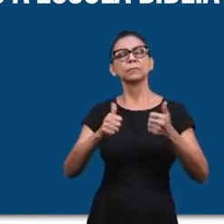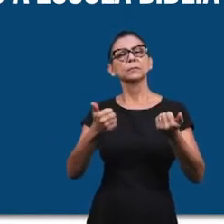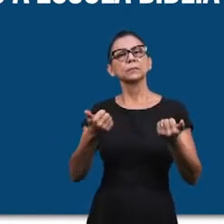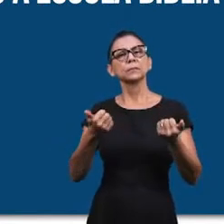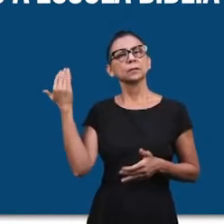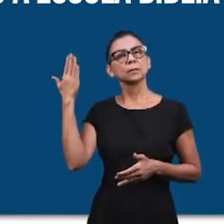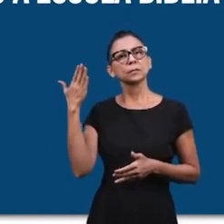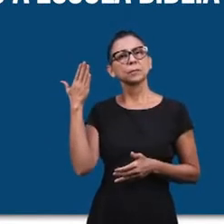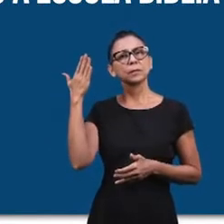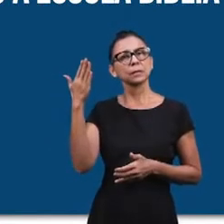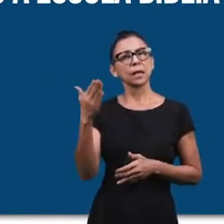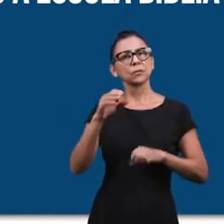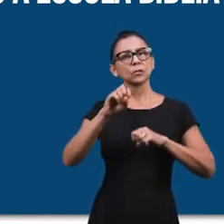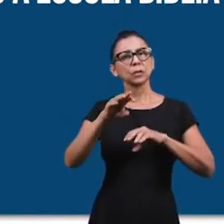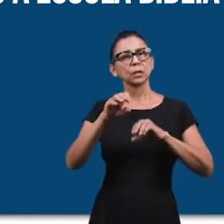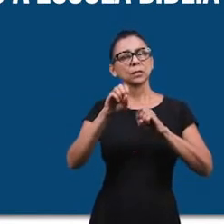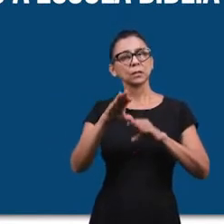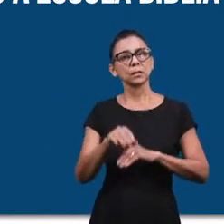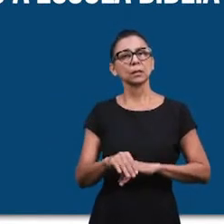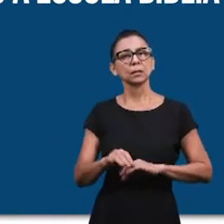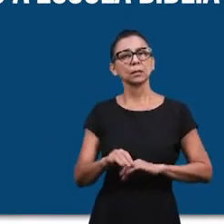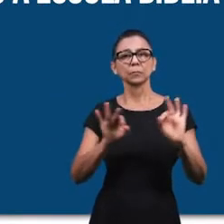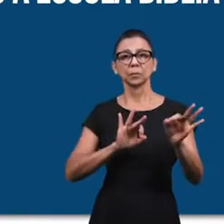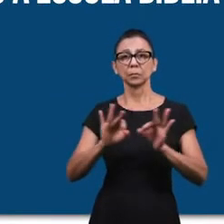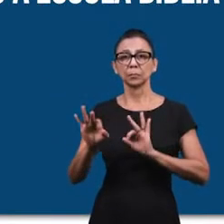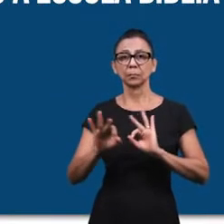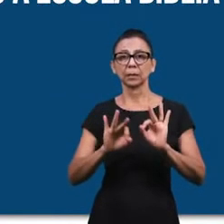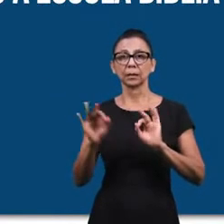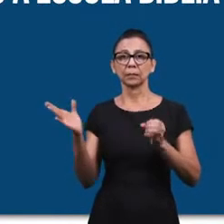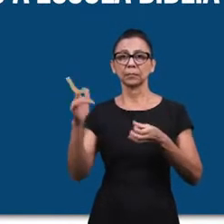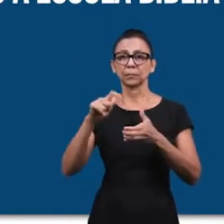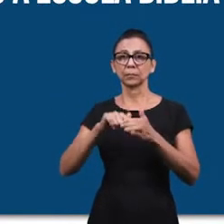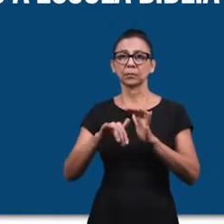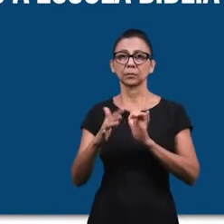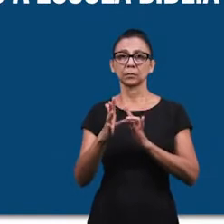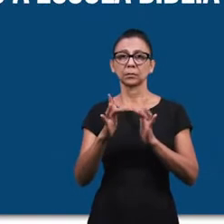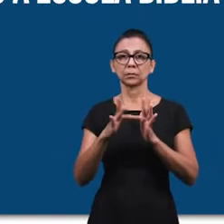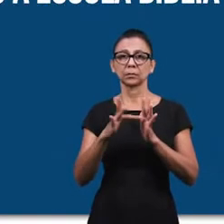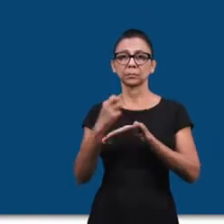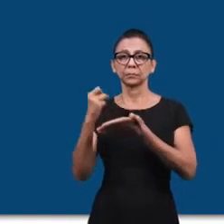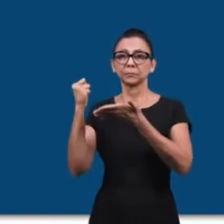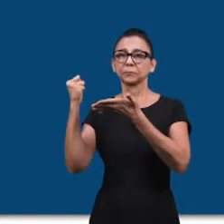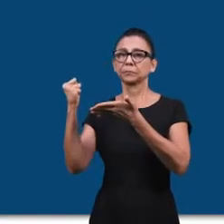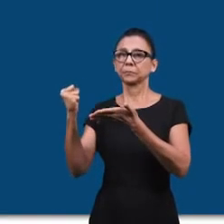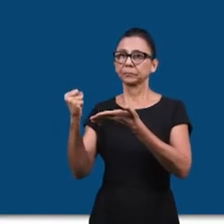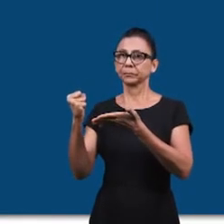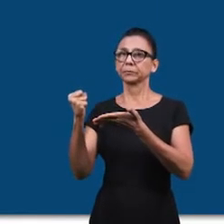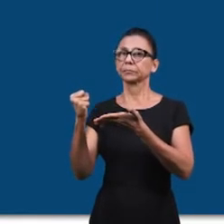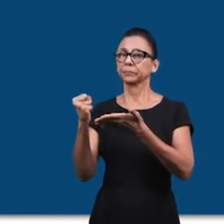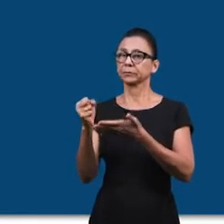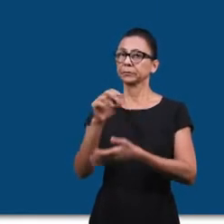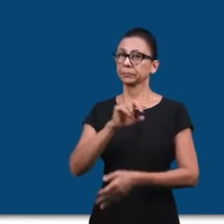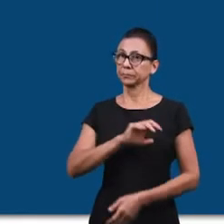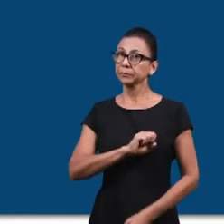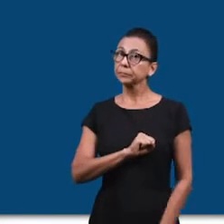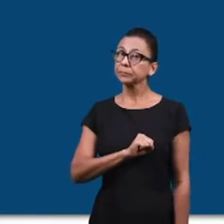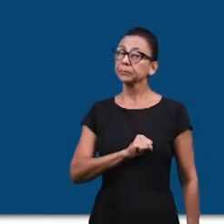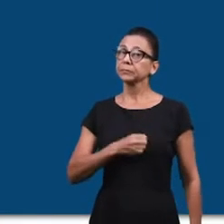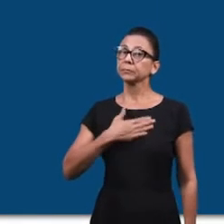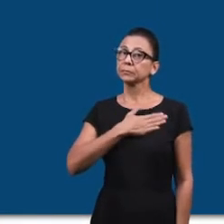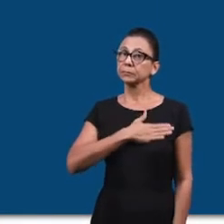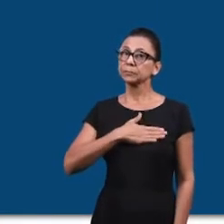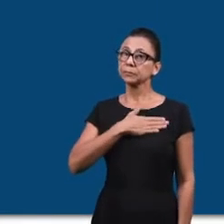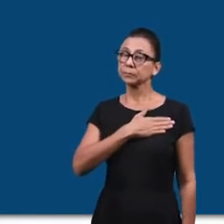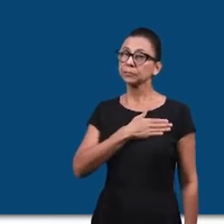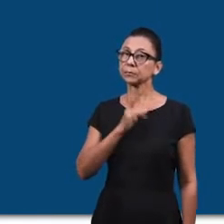that teach us and prepare us for the great day that is approaching, the day of the rapture. And so, beloved brethren, we would like for you